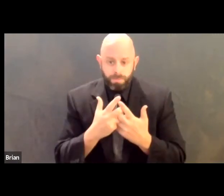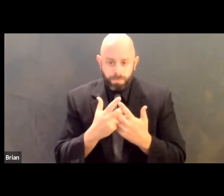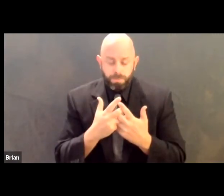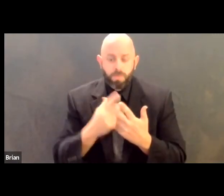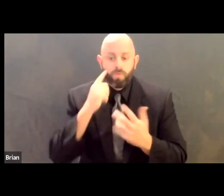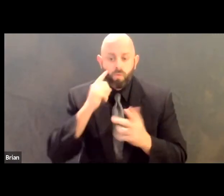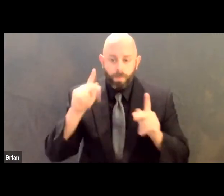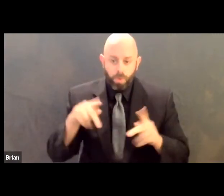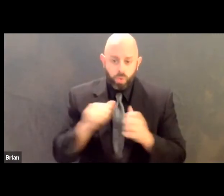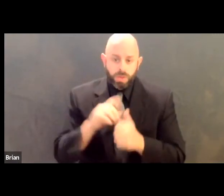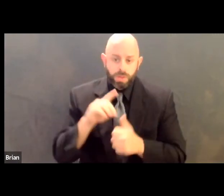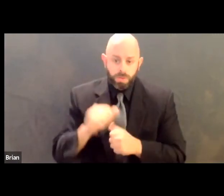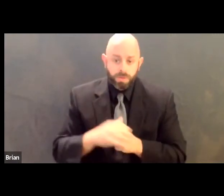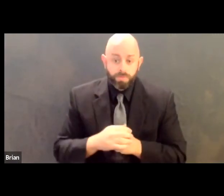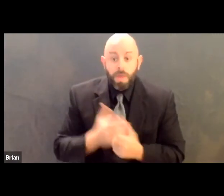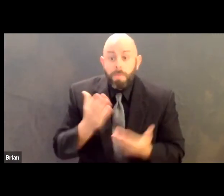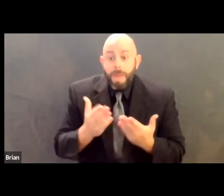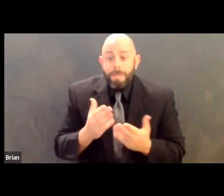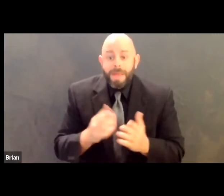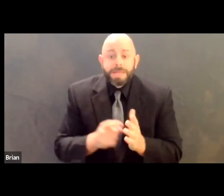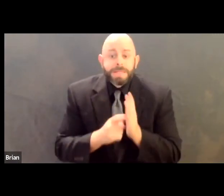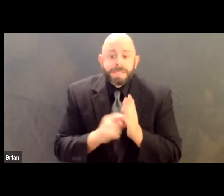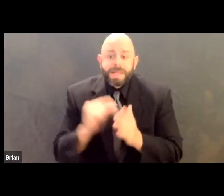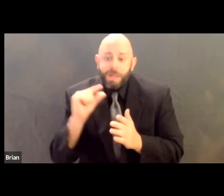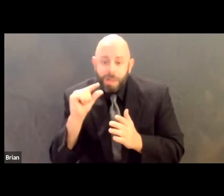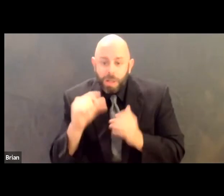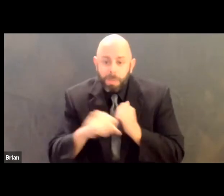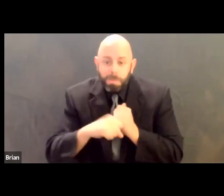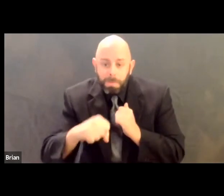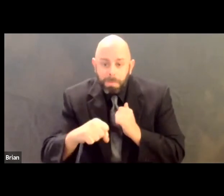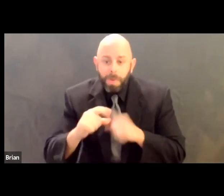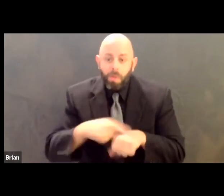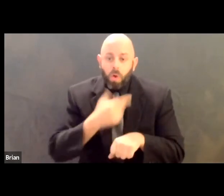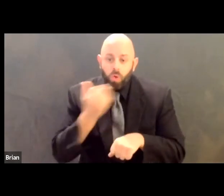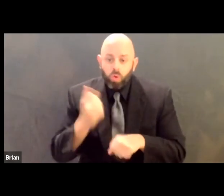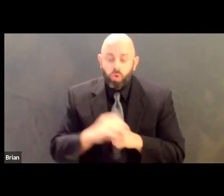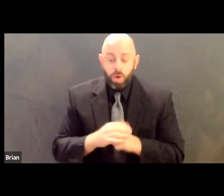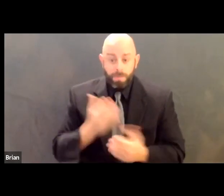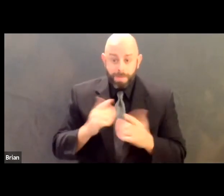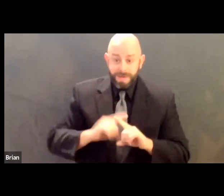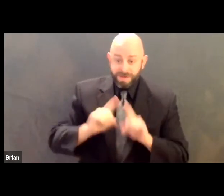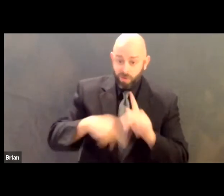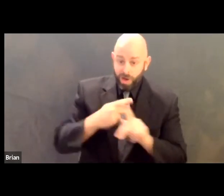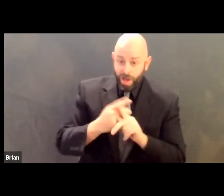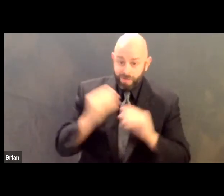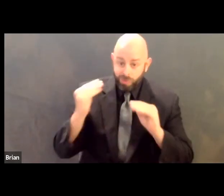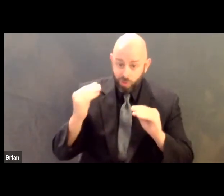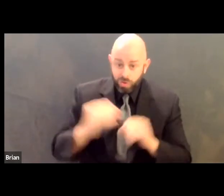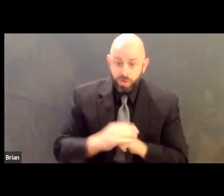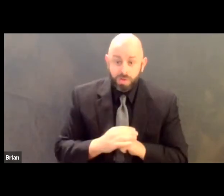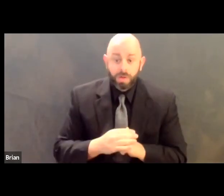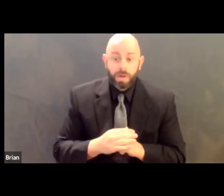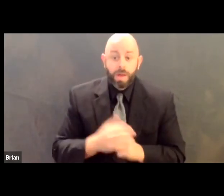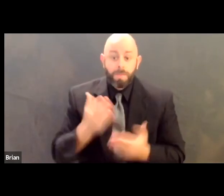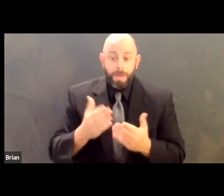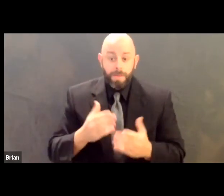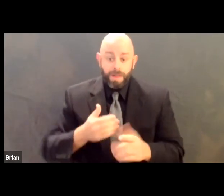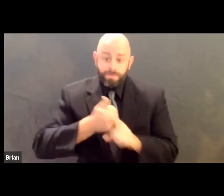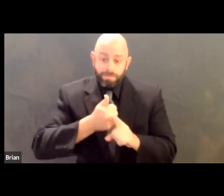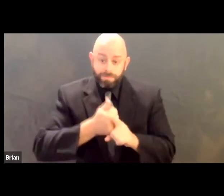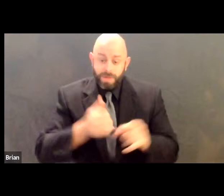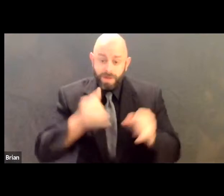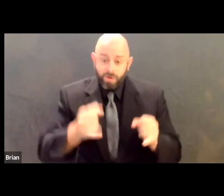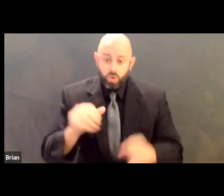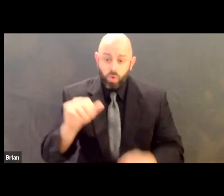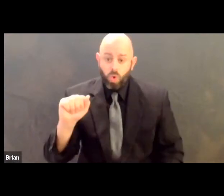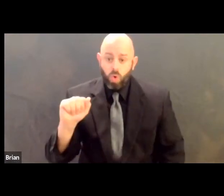it takes a little bit longer. Maybe it takes a different kind of instruction. Maybe the person is autistic and they don't learn the same